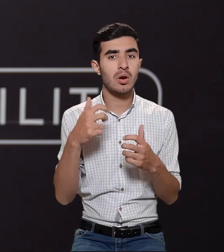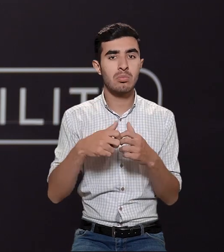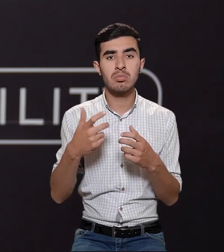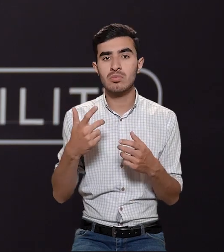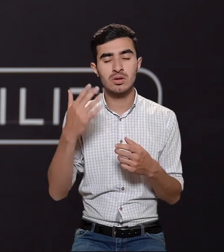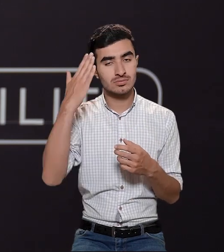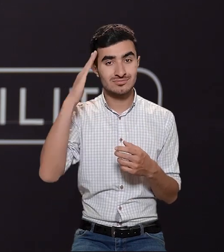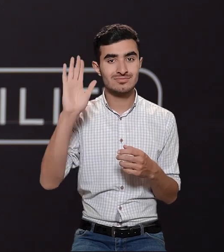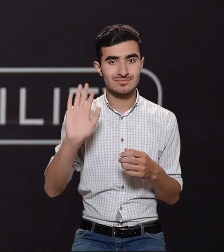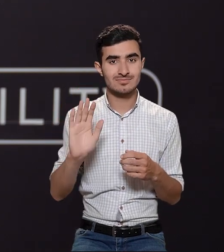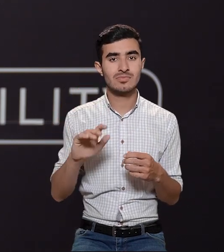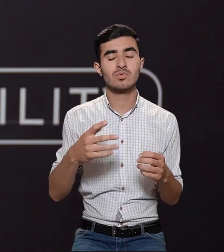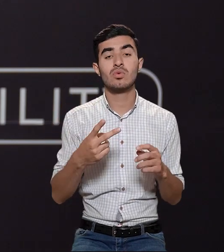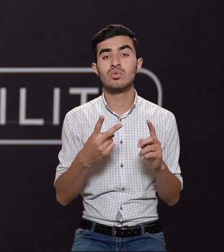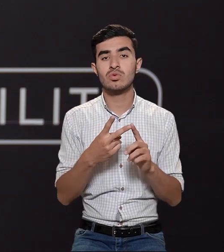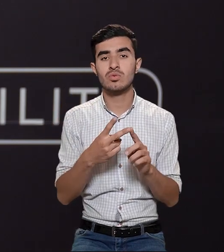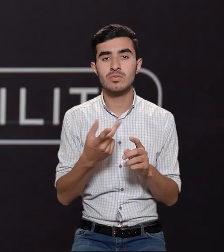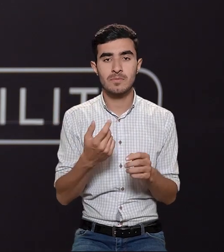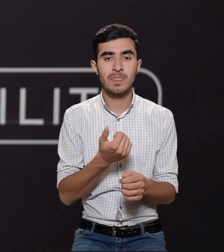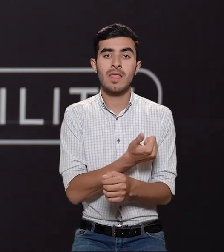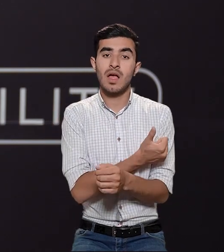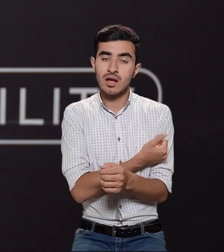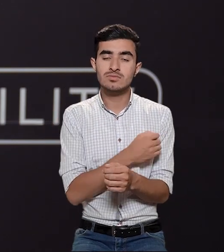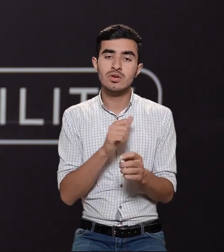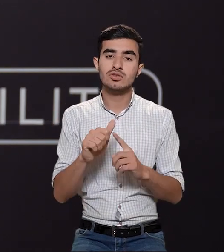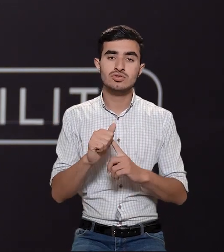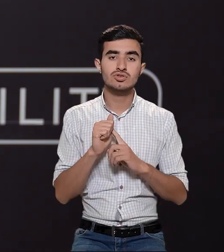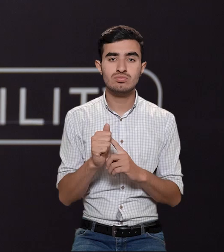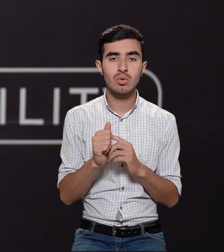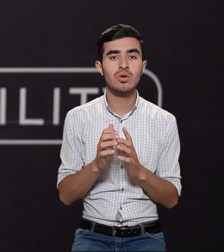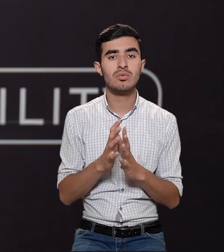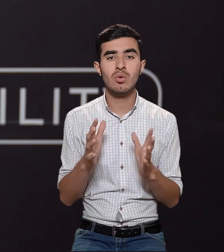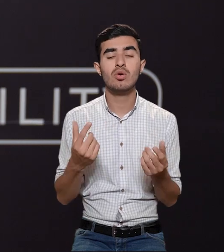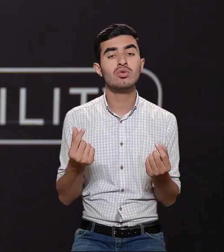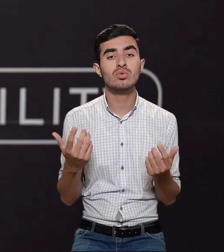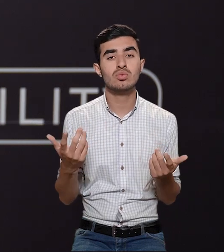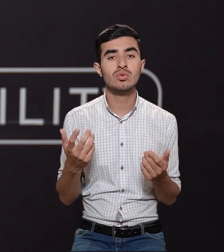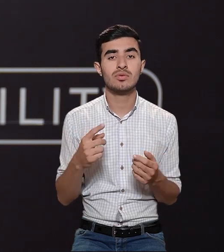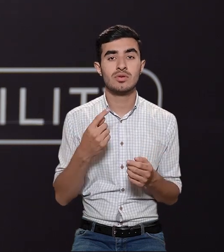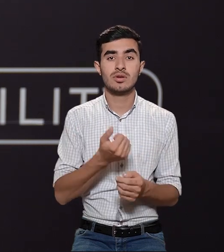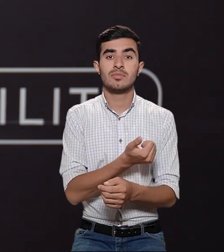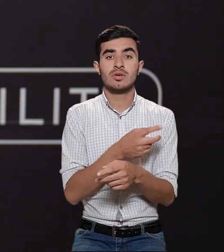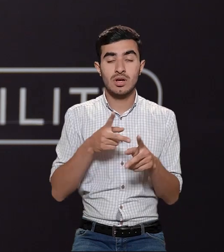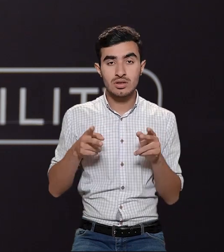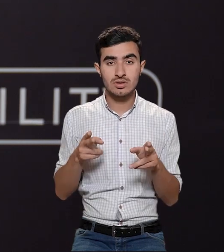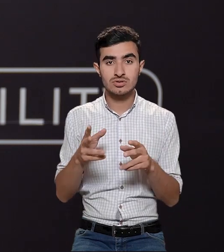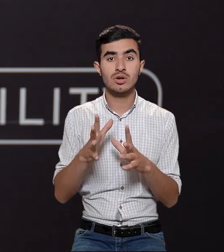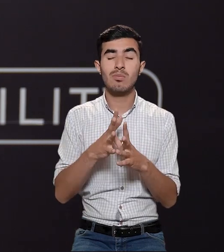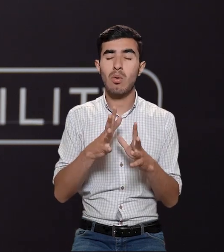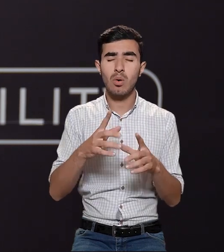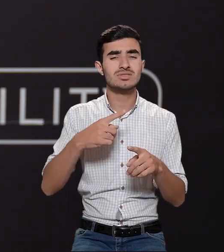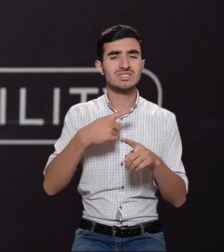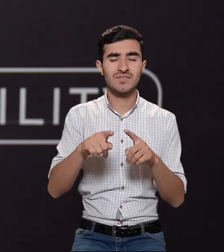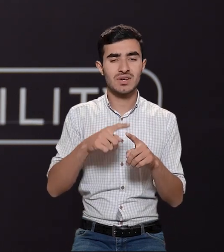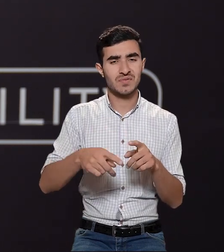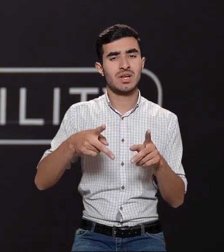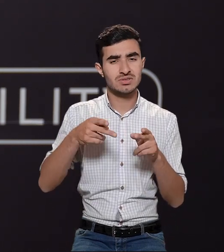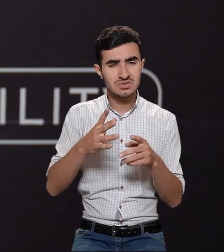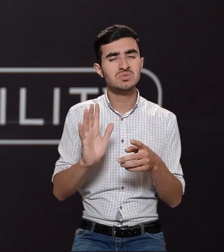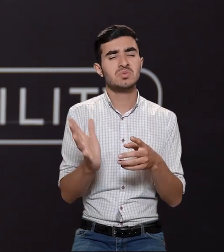on. Secondly, anesthesia is very important in a way, because the surgeon is doing the cutting part. And